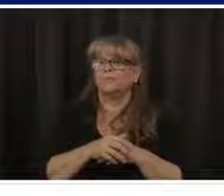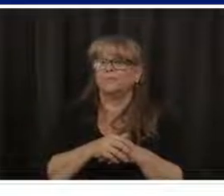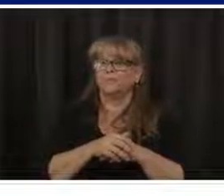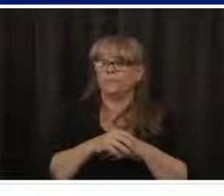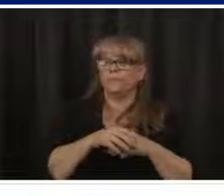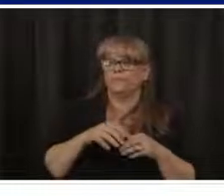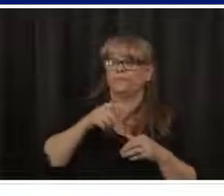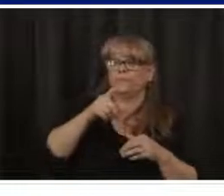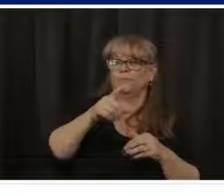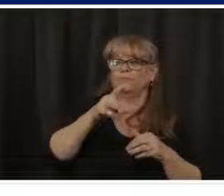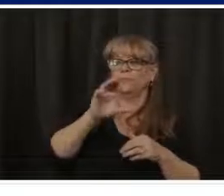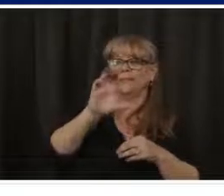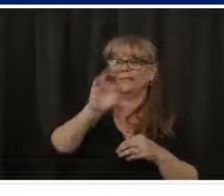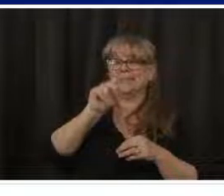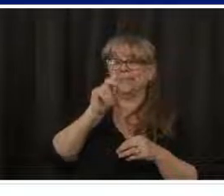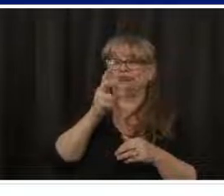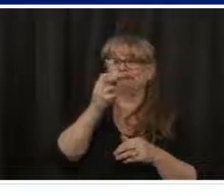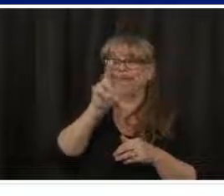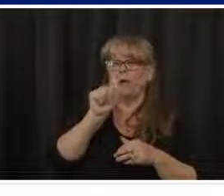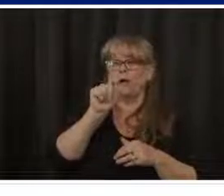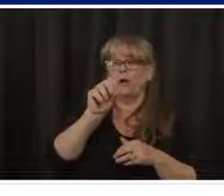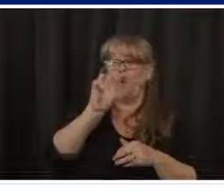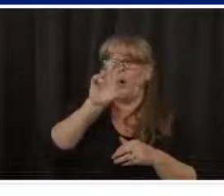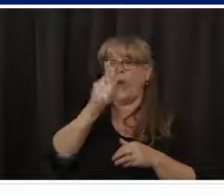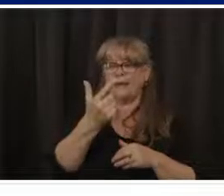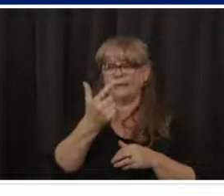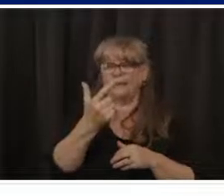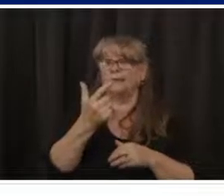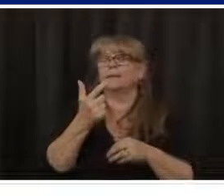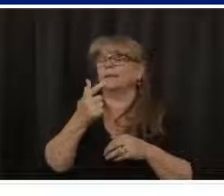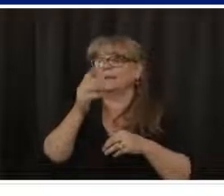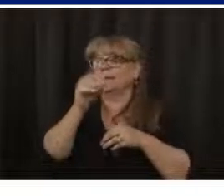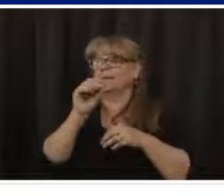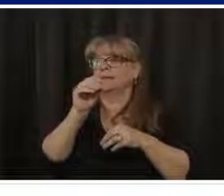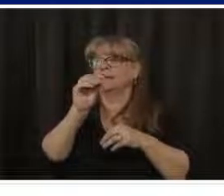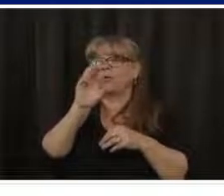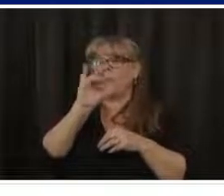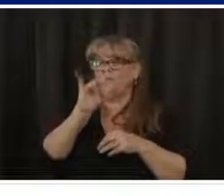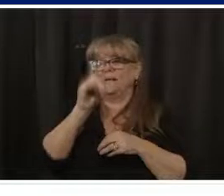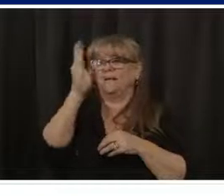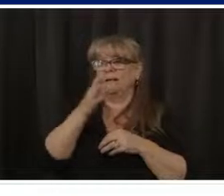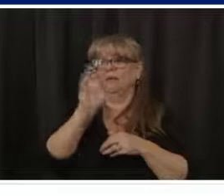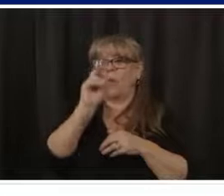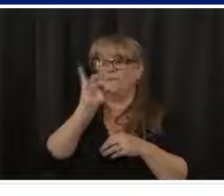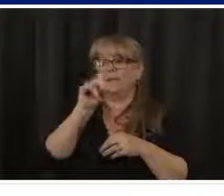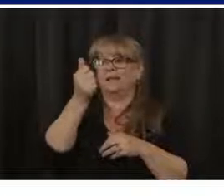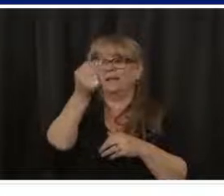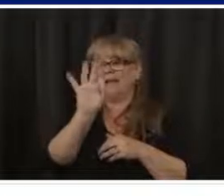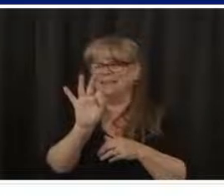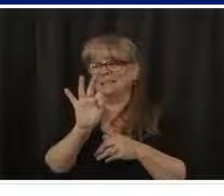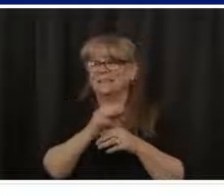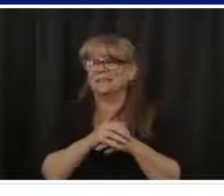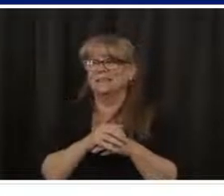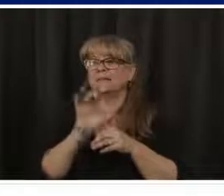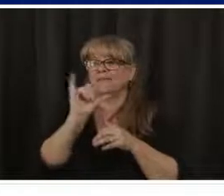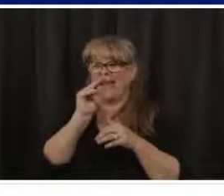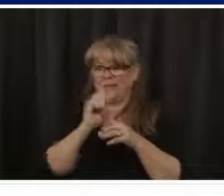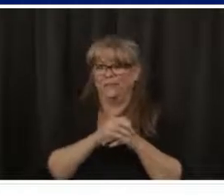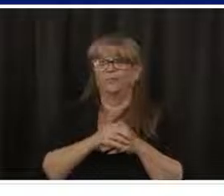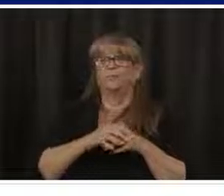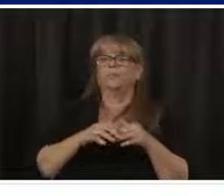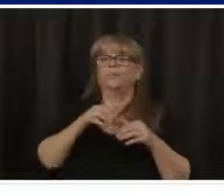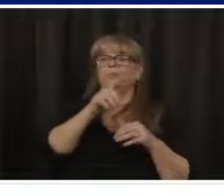Centura.org/COVID-19 to set up appointments. El Paso County Broadmoor World Arena, Friday to Tuesday, 10 a.m. to 6 p.m.